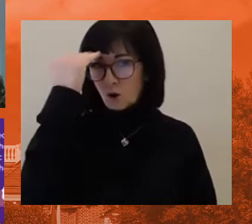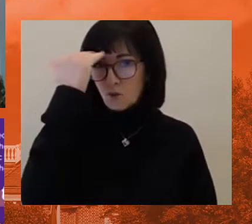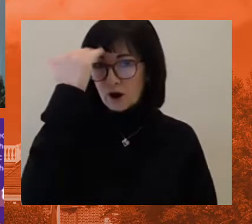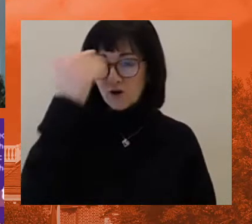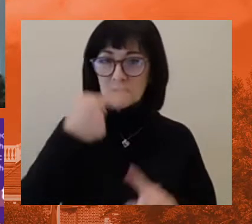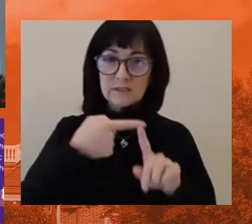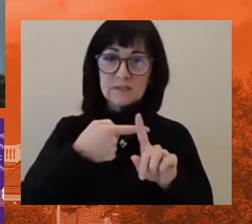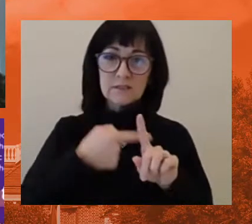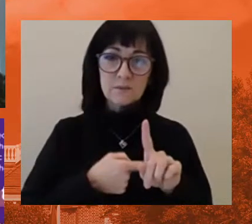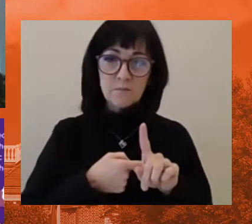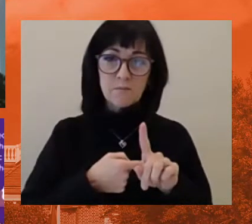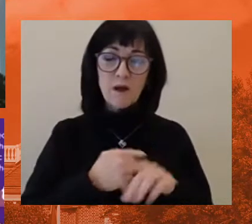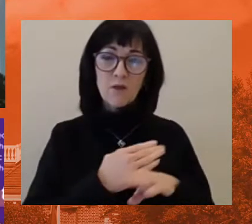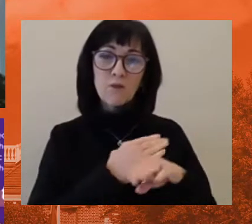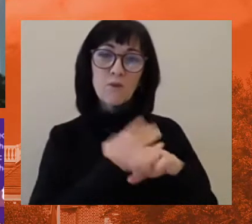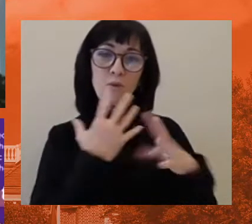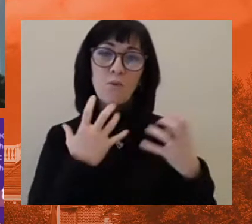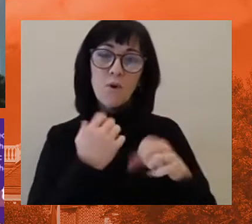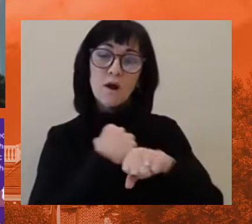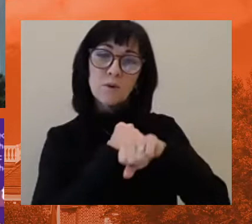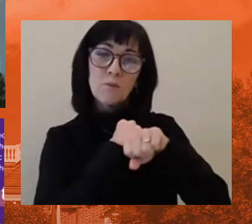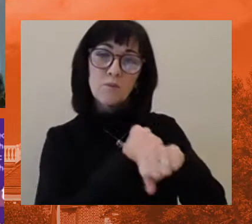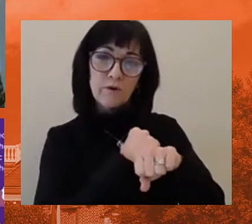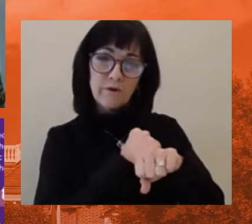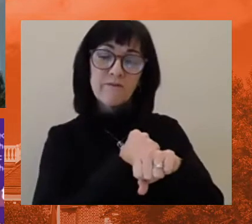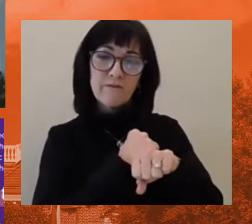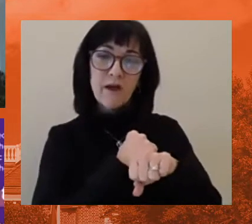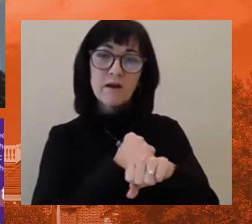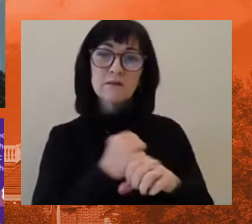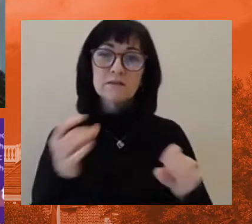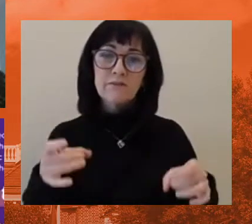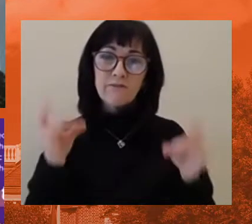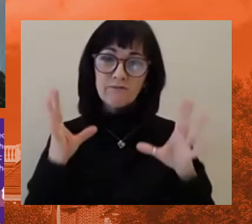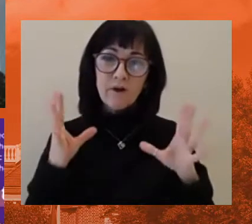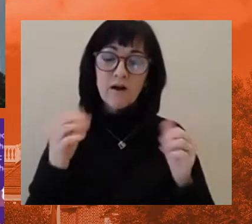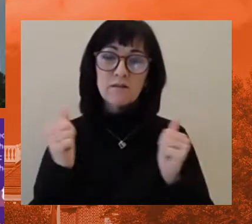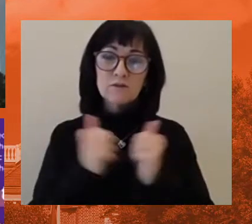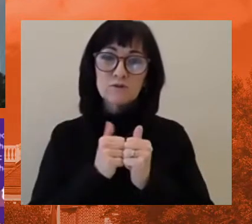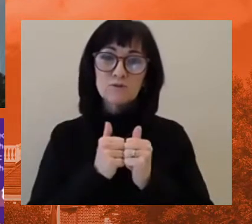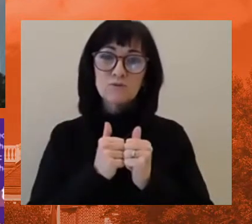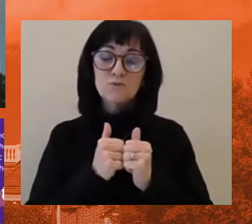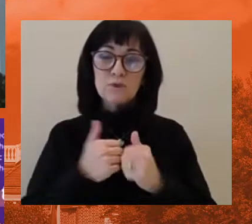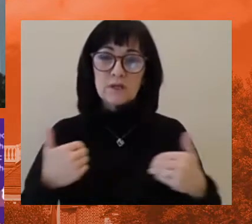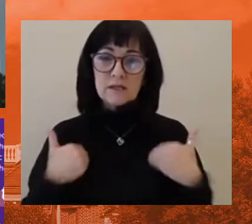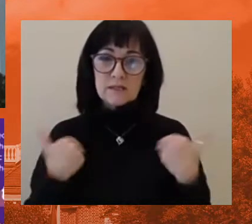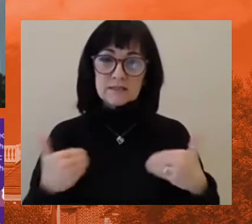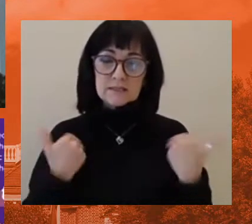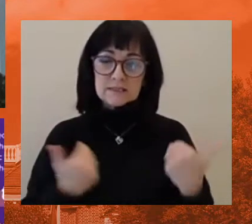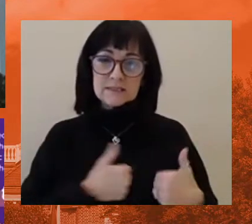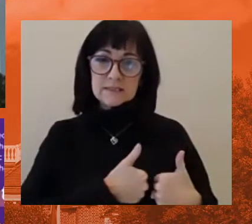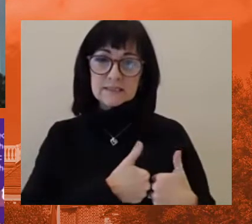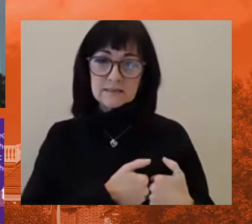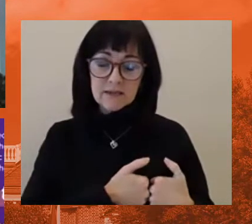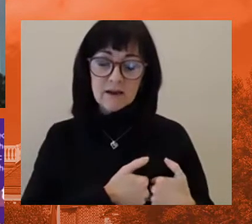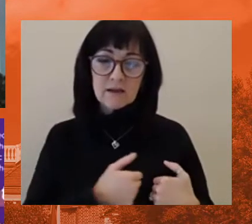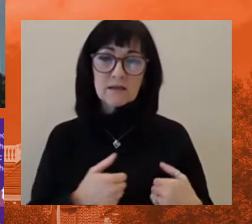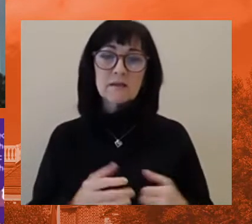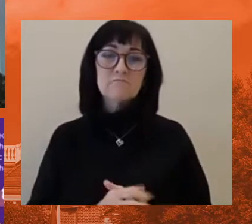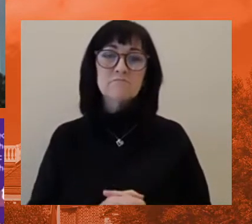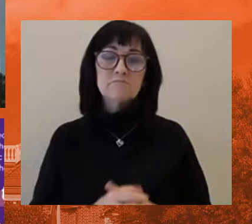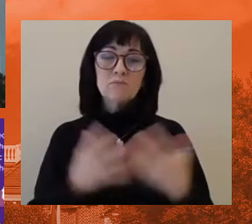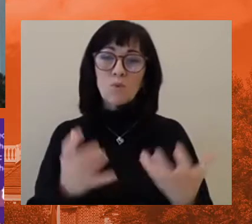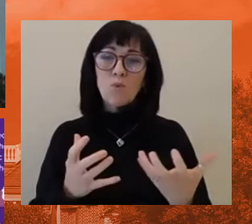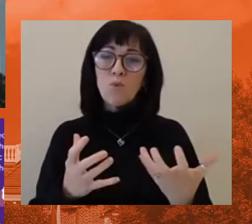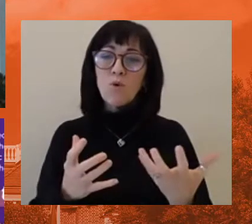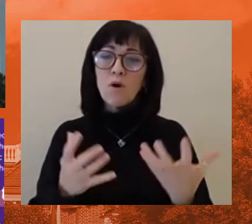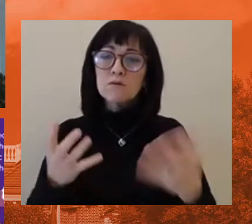are actively involved in preventing and addressing teen dating violence and creating awareness. We